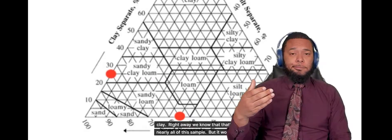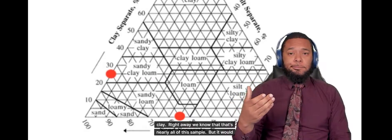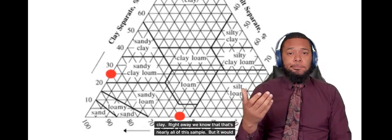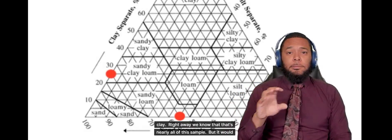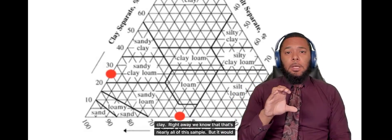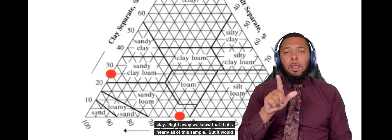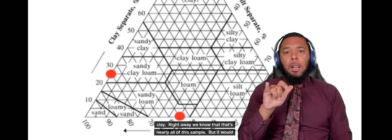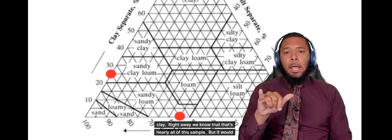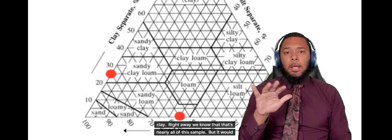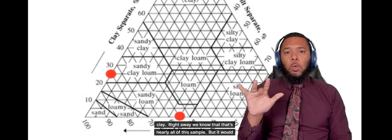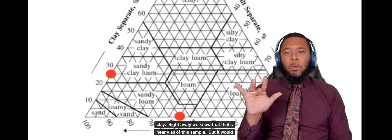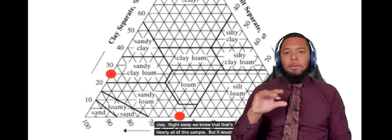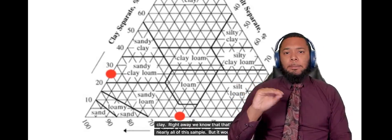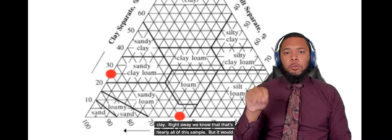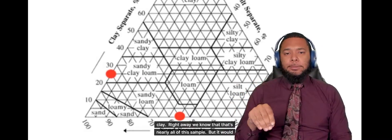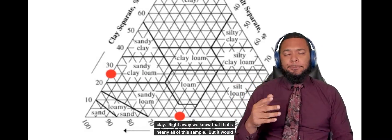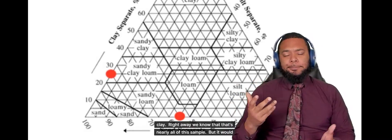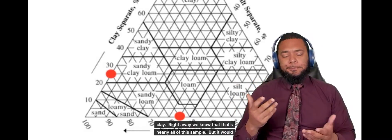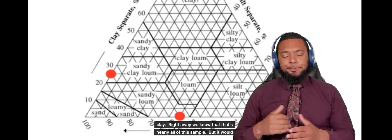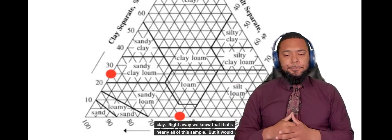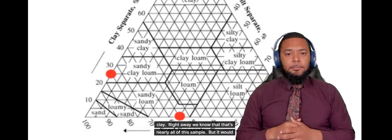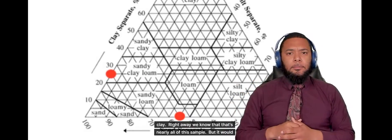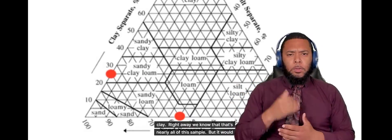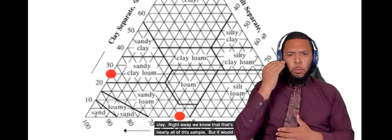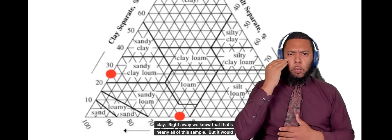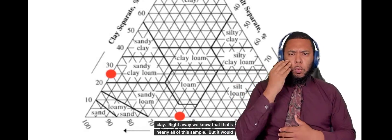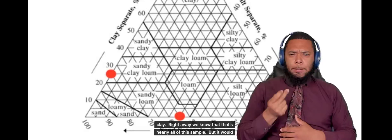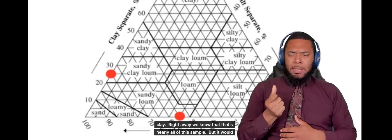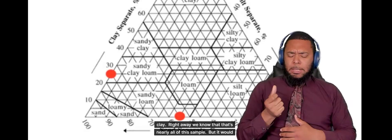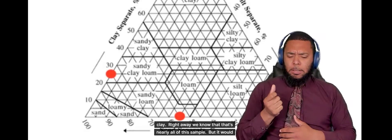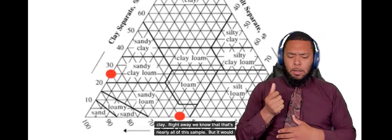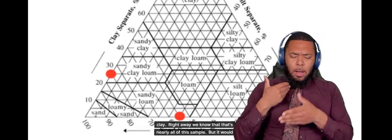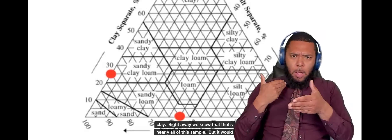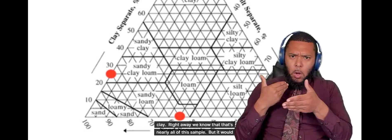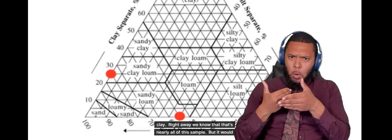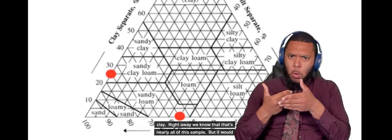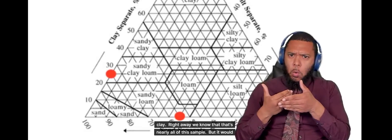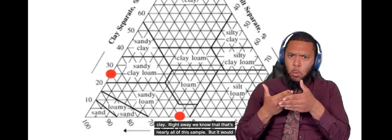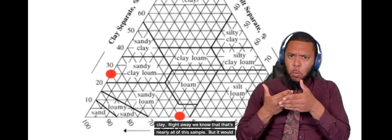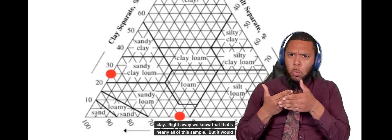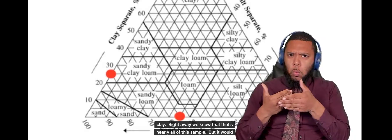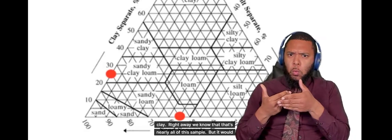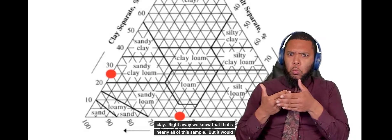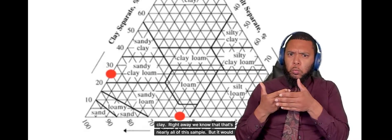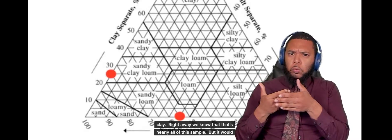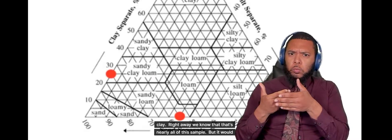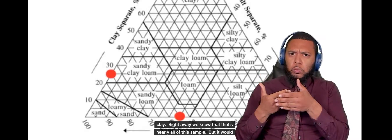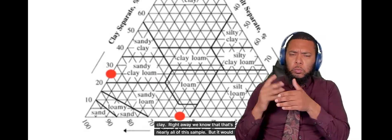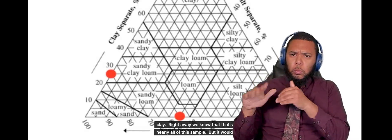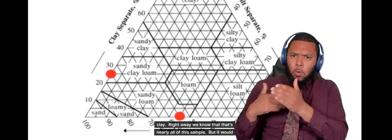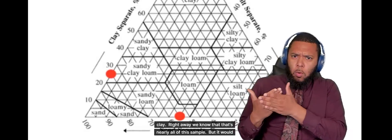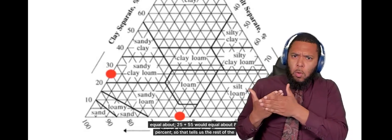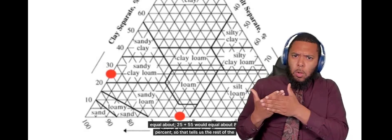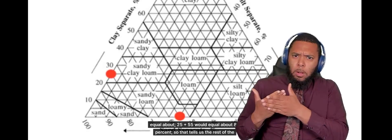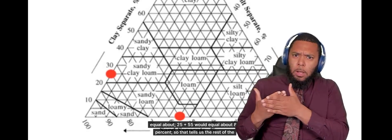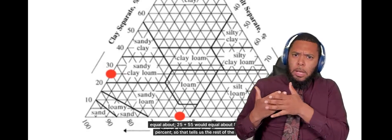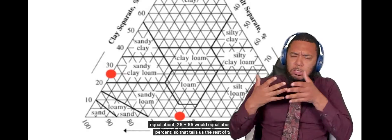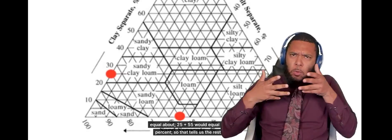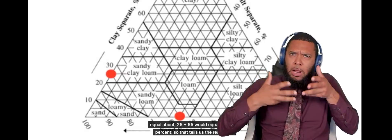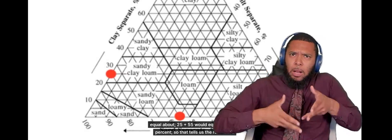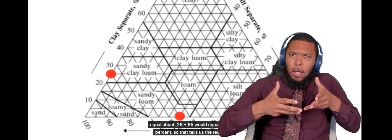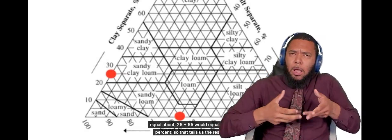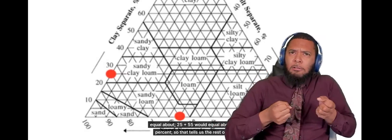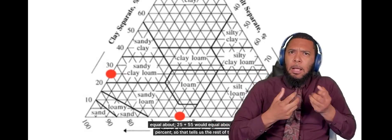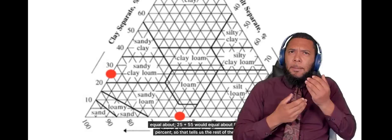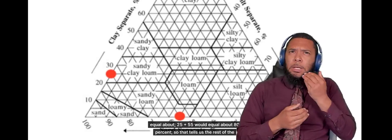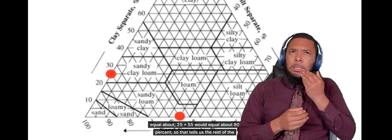25% clay. Right away, we know that that's nearly all of the sample, but that would equal